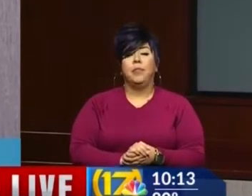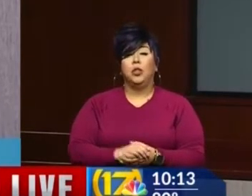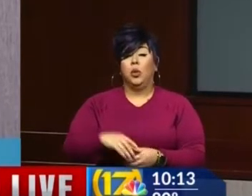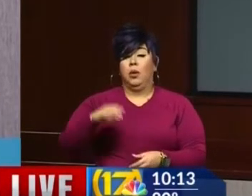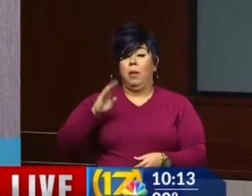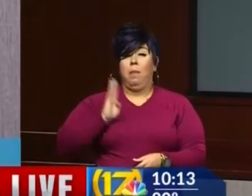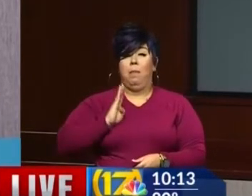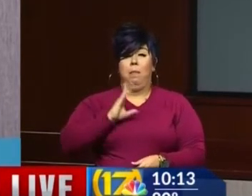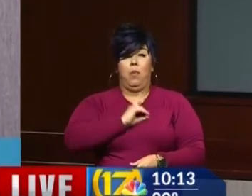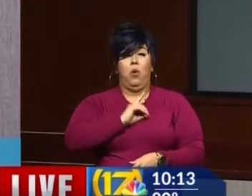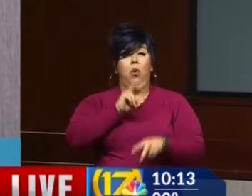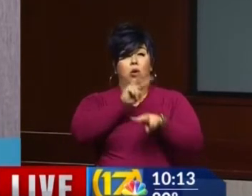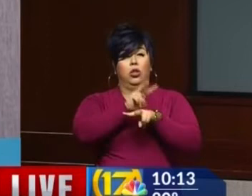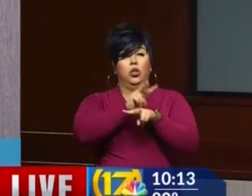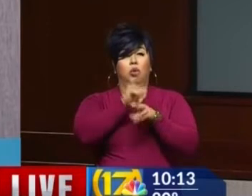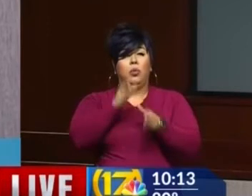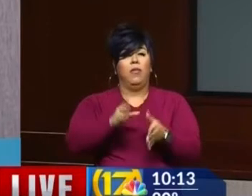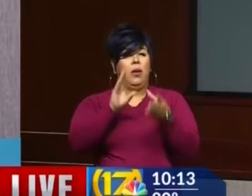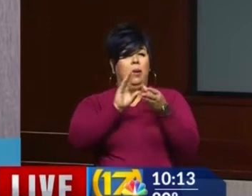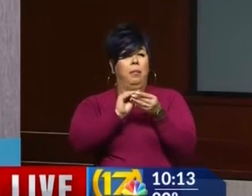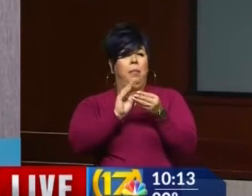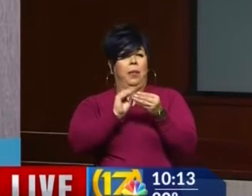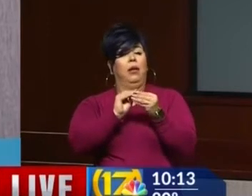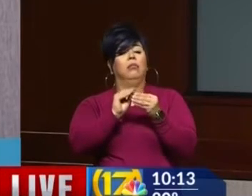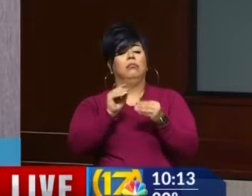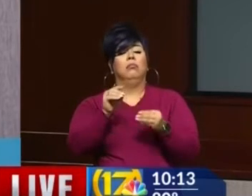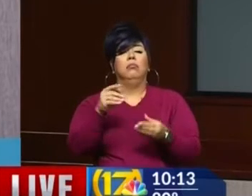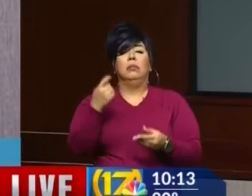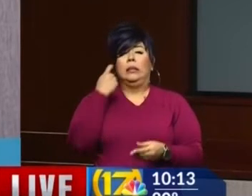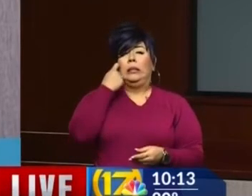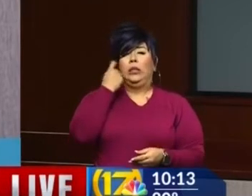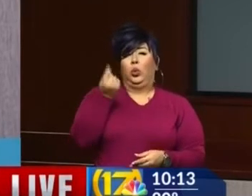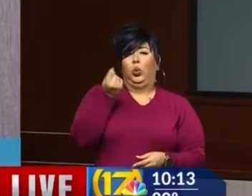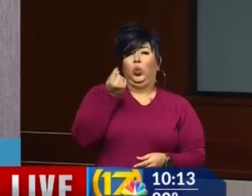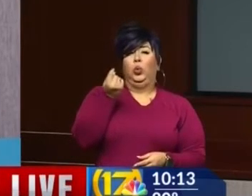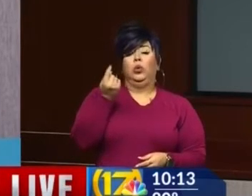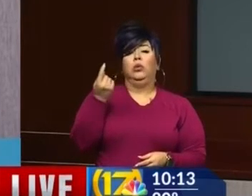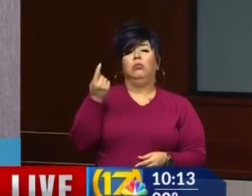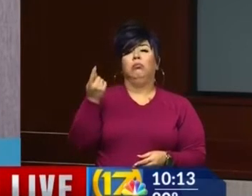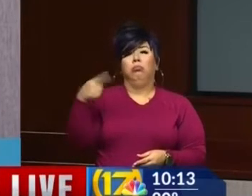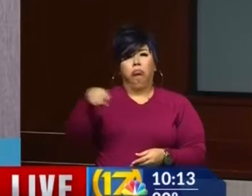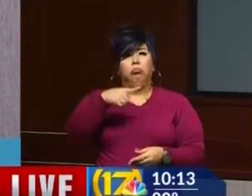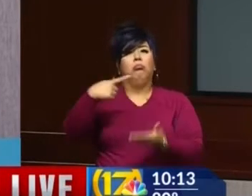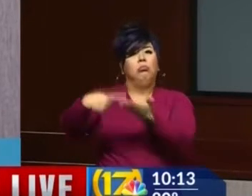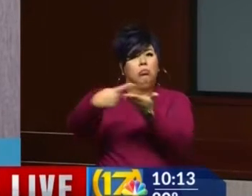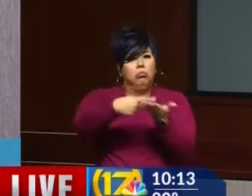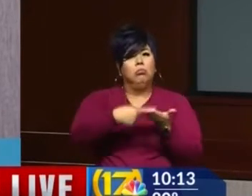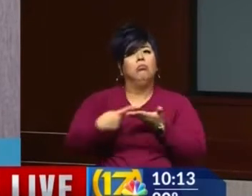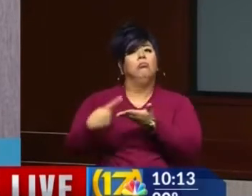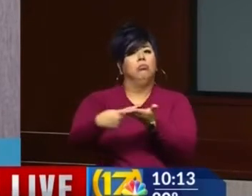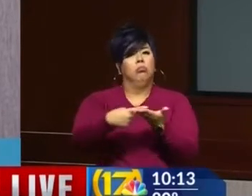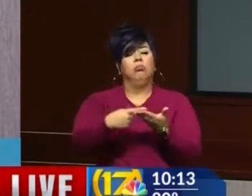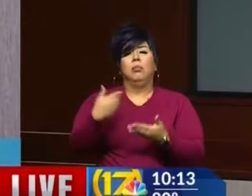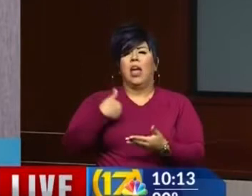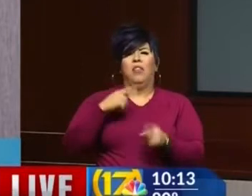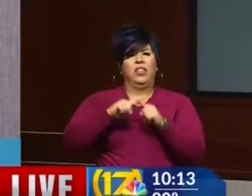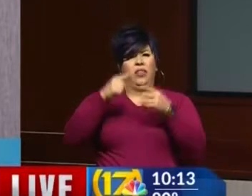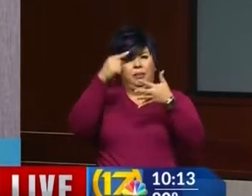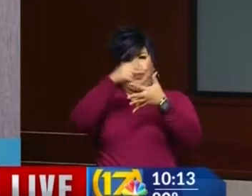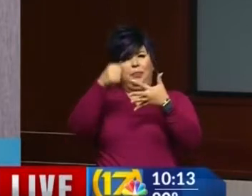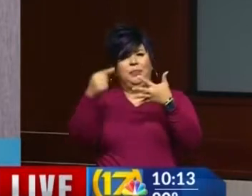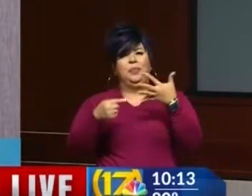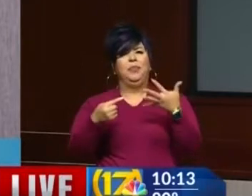Supervisors. This past Tuesday, there were a number of things taken up by the board, actions related